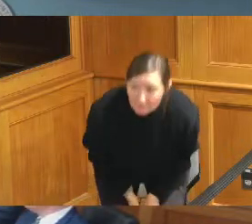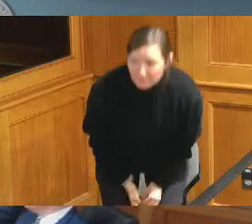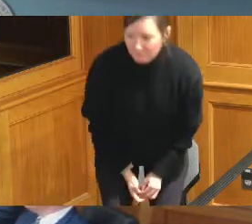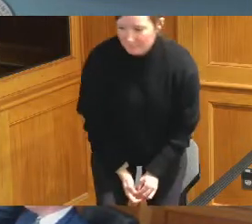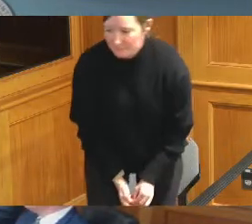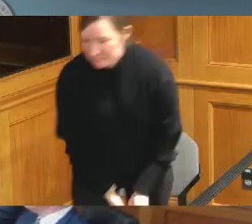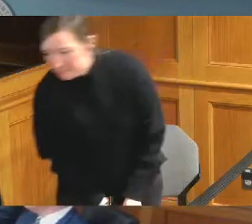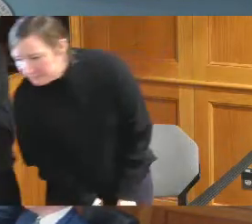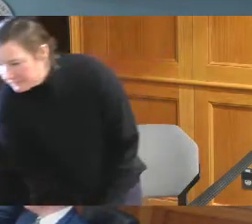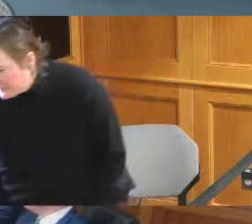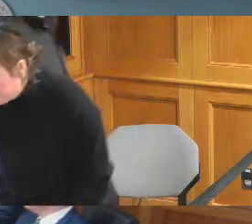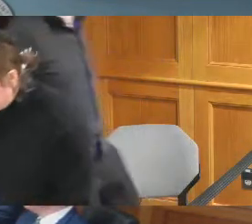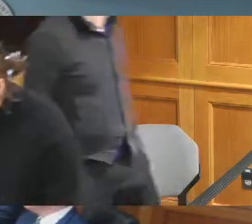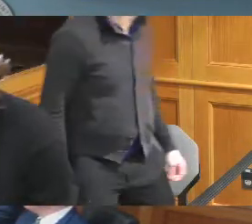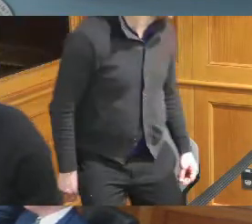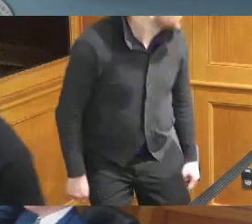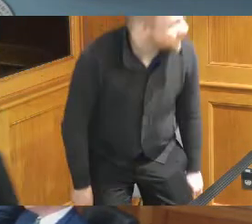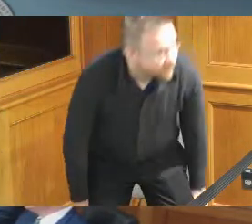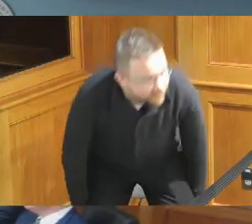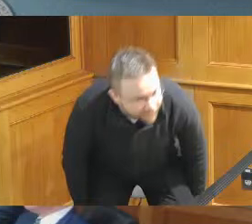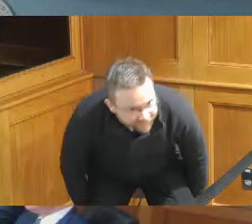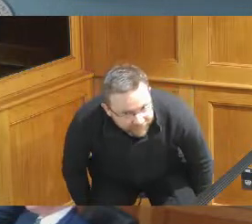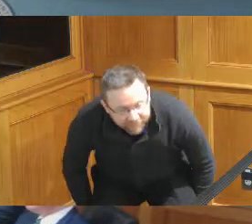Yeah, that's right.